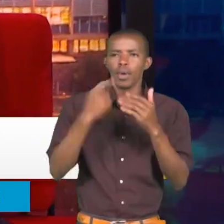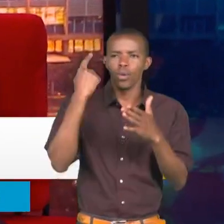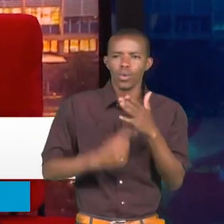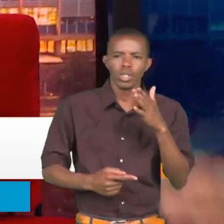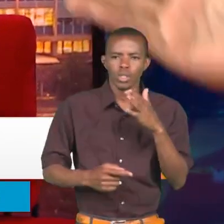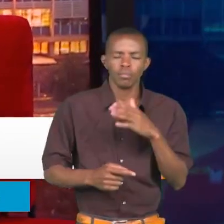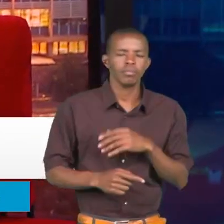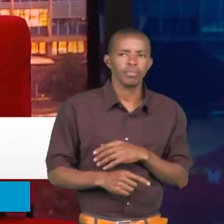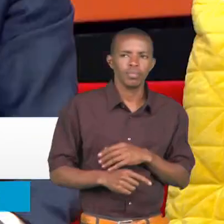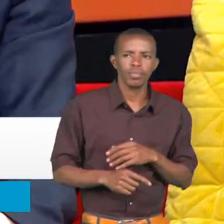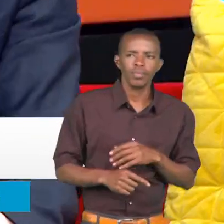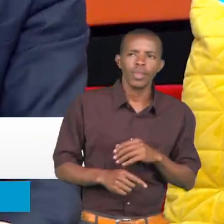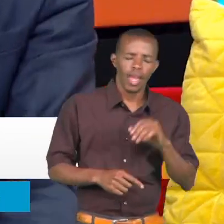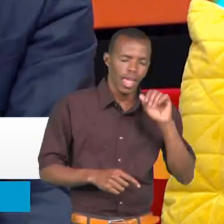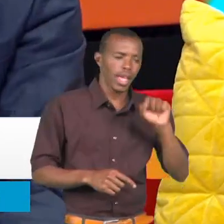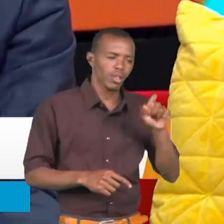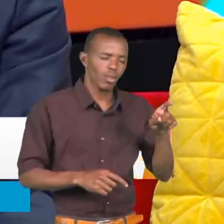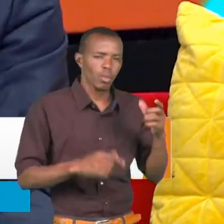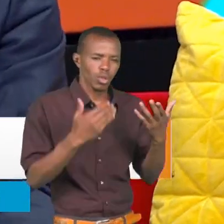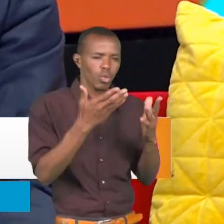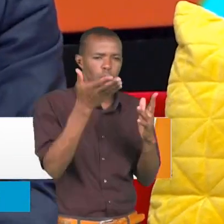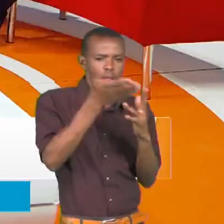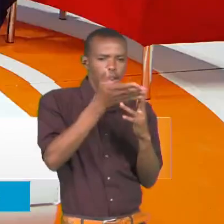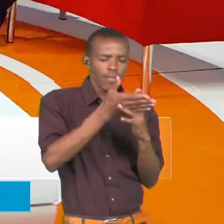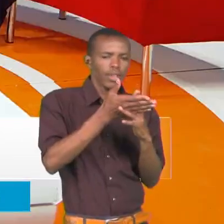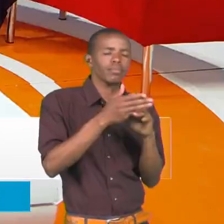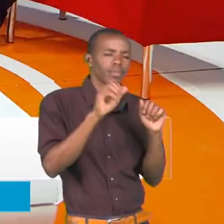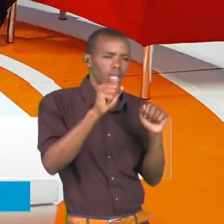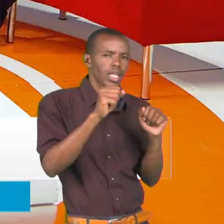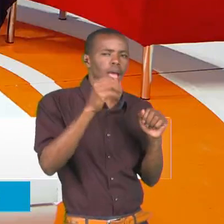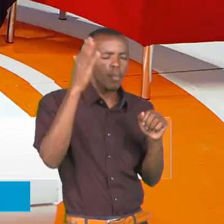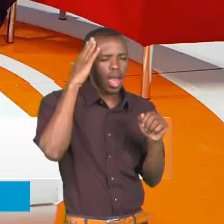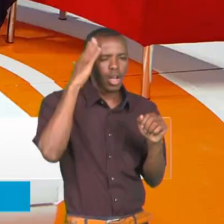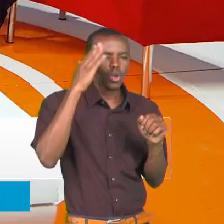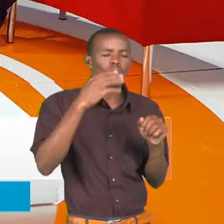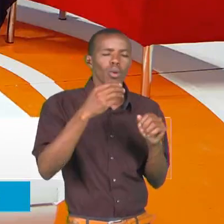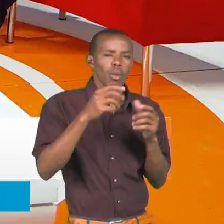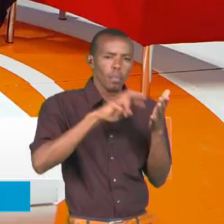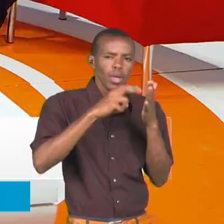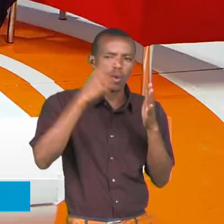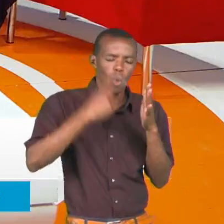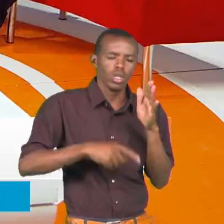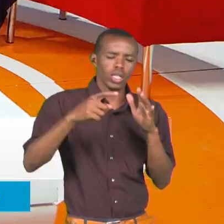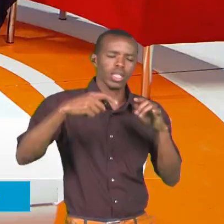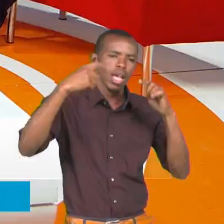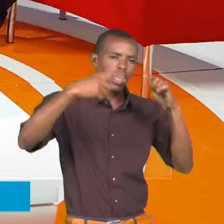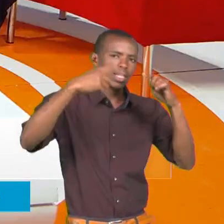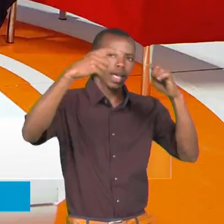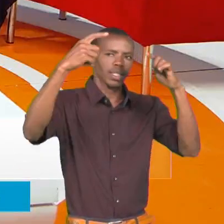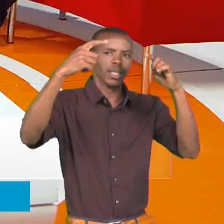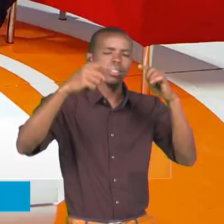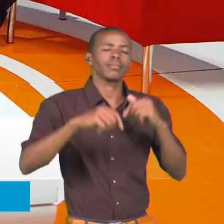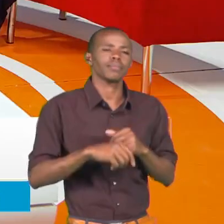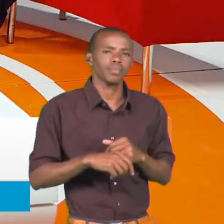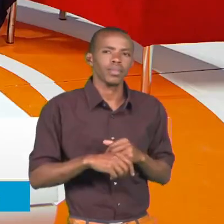Can I interject before Absolutely. Duke goes? Absolutely, sure, sure. Because I think I know the study that you're referring mm-hmm, to. Mm-hmm. For me, that was a success because okay. in that study... 40 pregnancies.